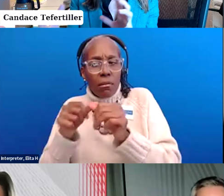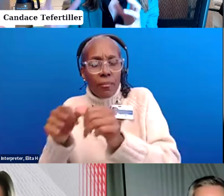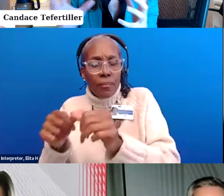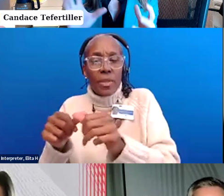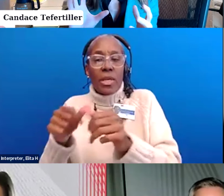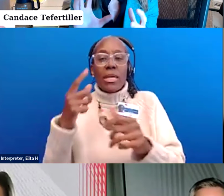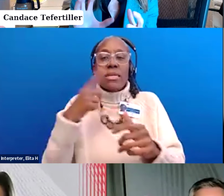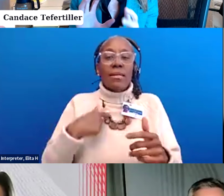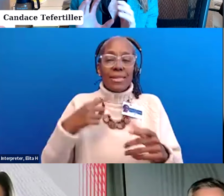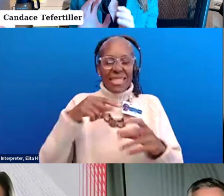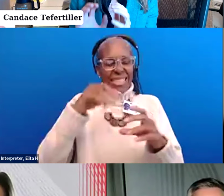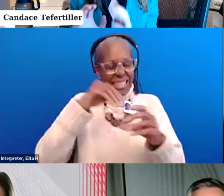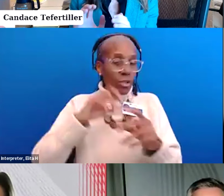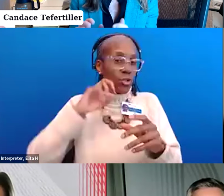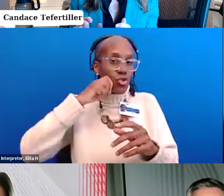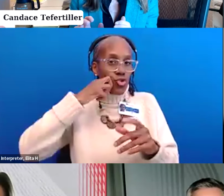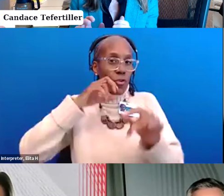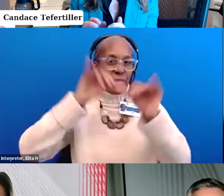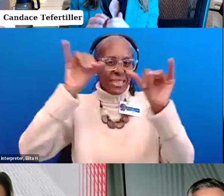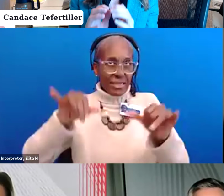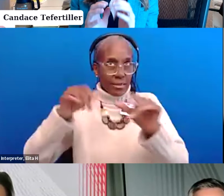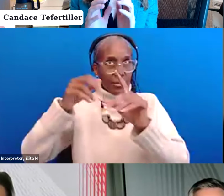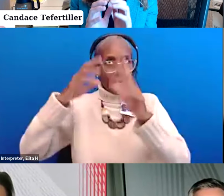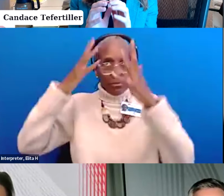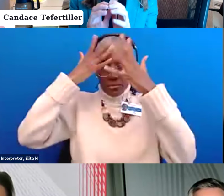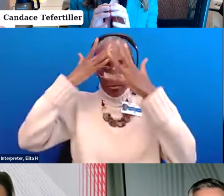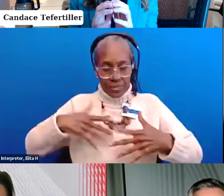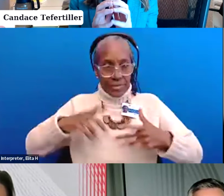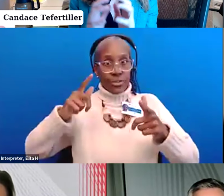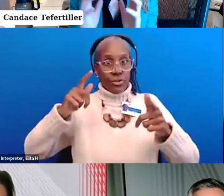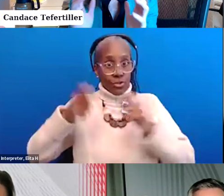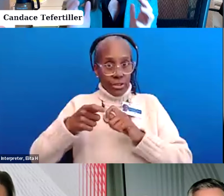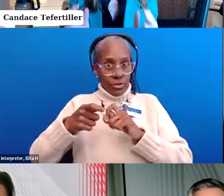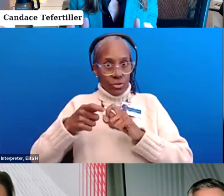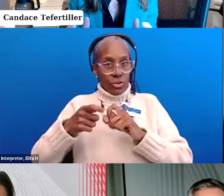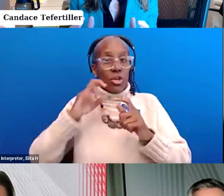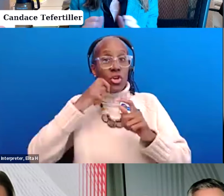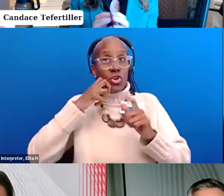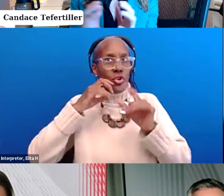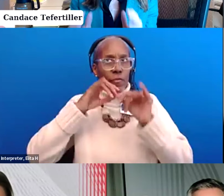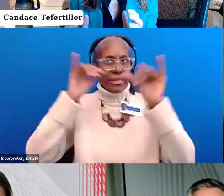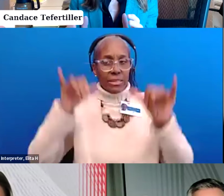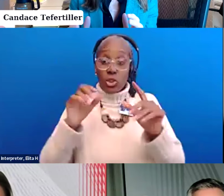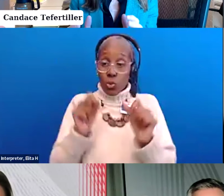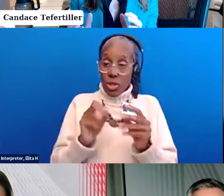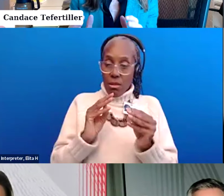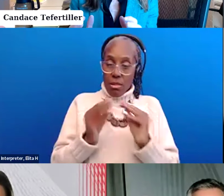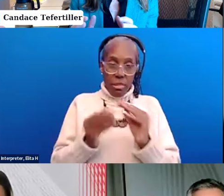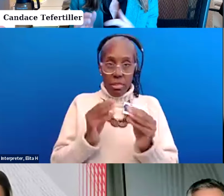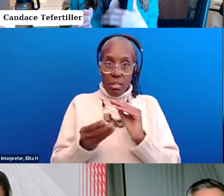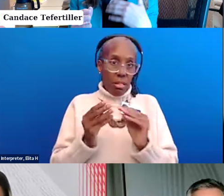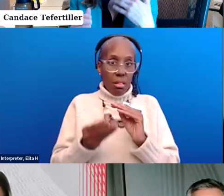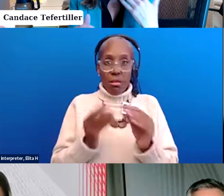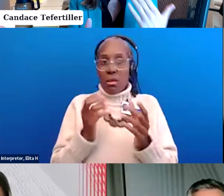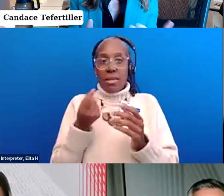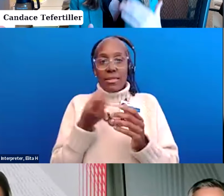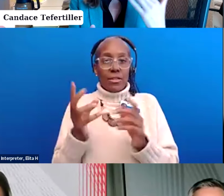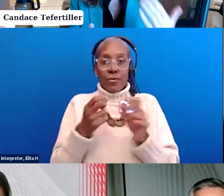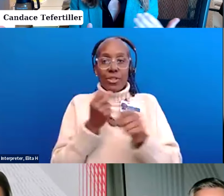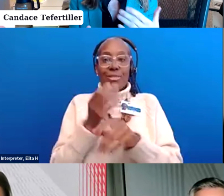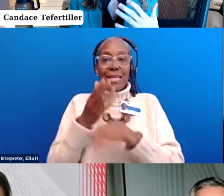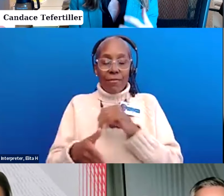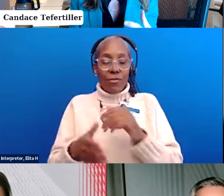that something within the nervous system is changing, and that the nervous system is modifiable even years after injury. And